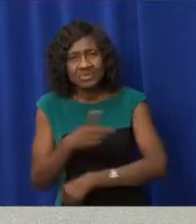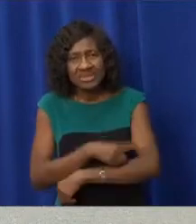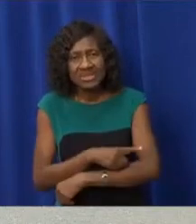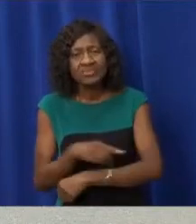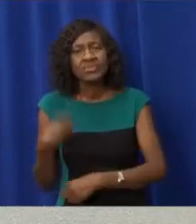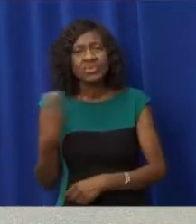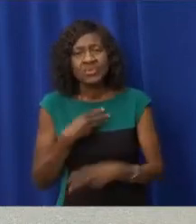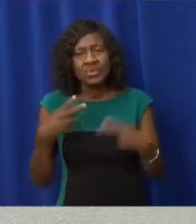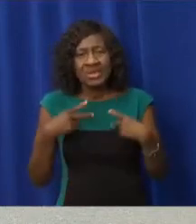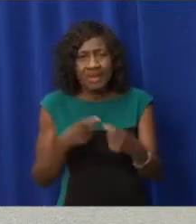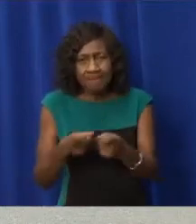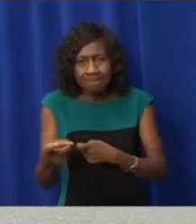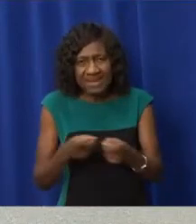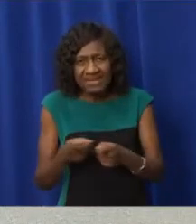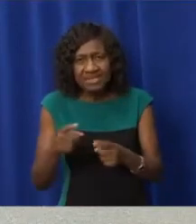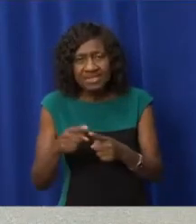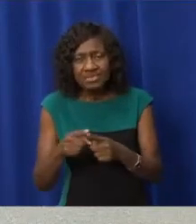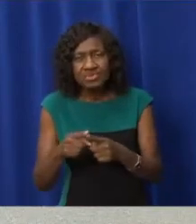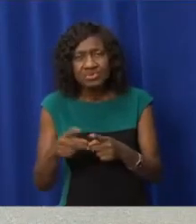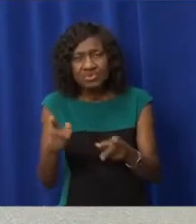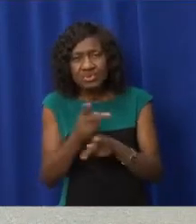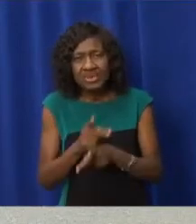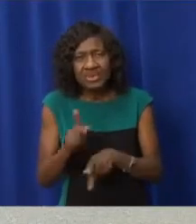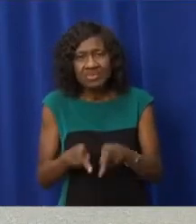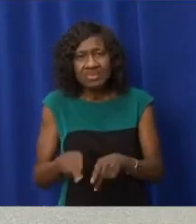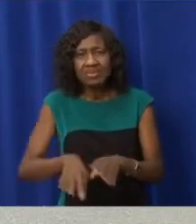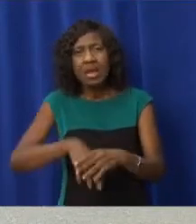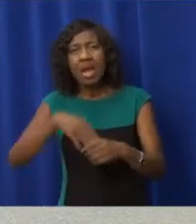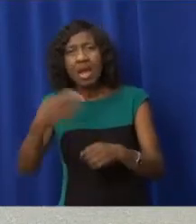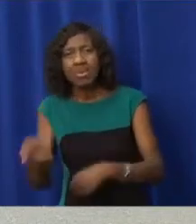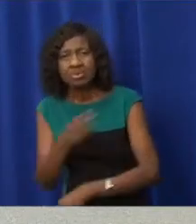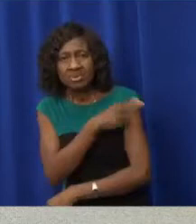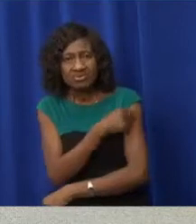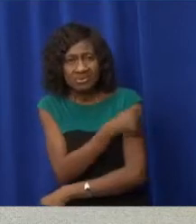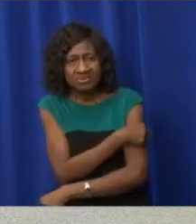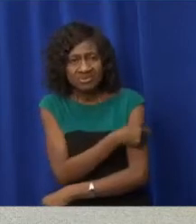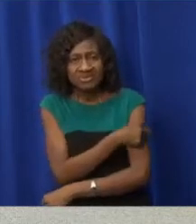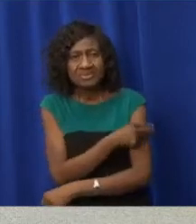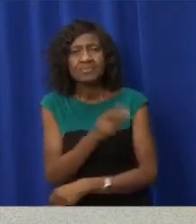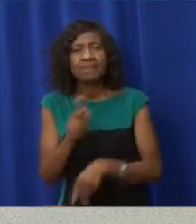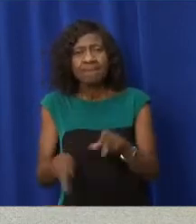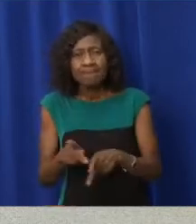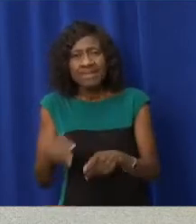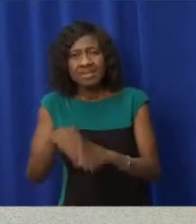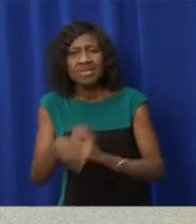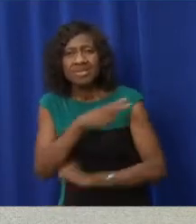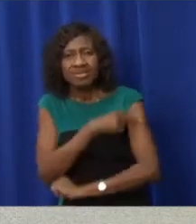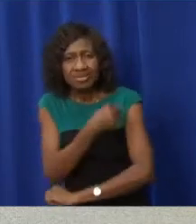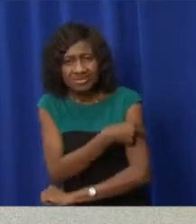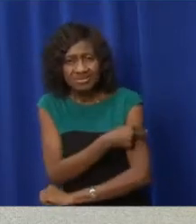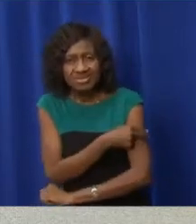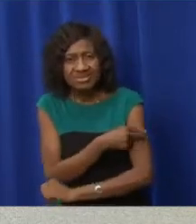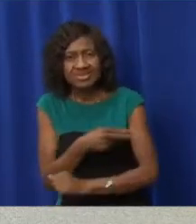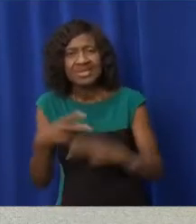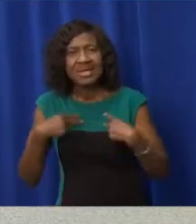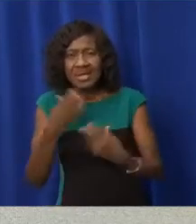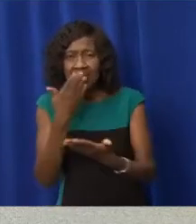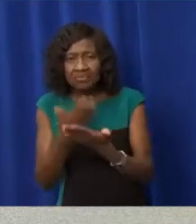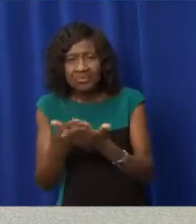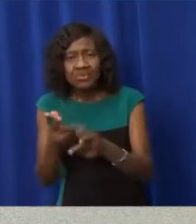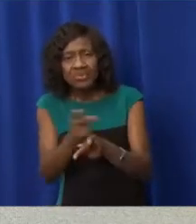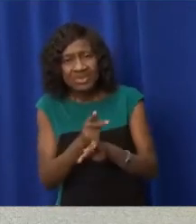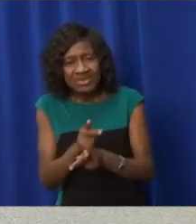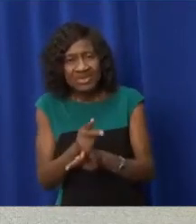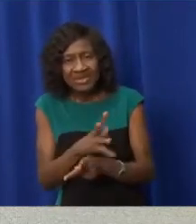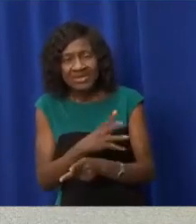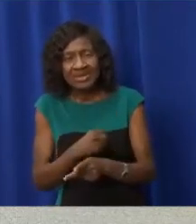keep people out of the hospitals largely, and those that are there had received good care and are making it through,